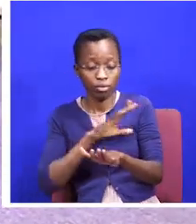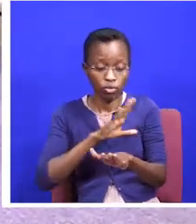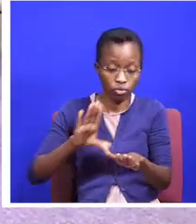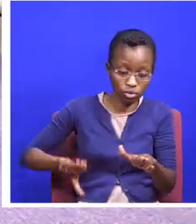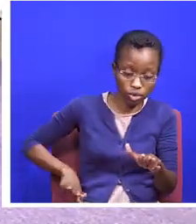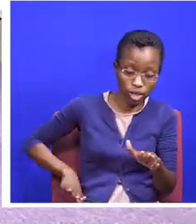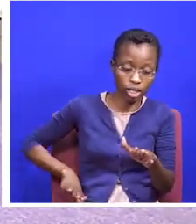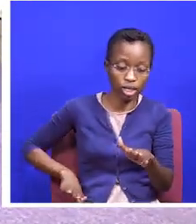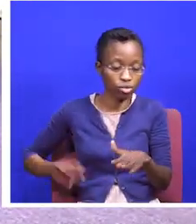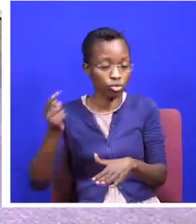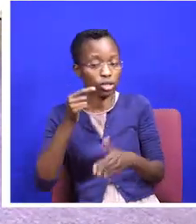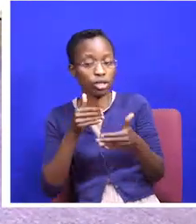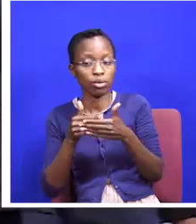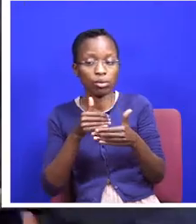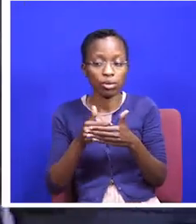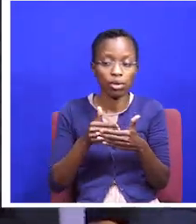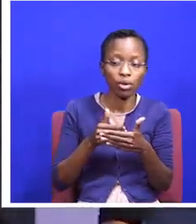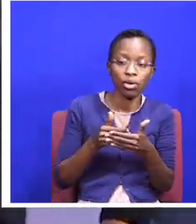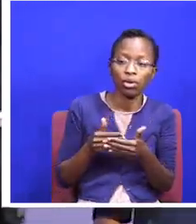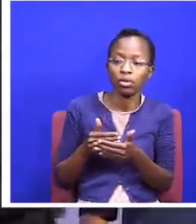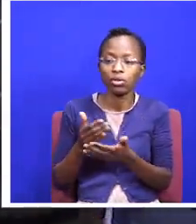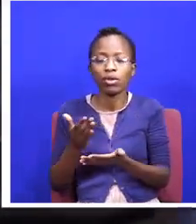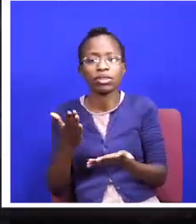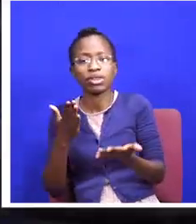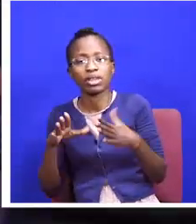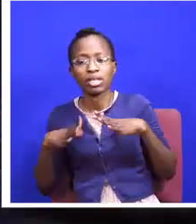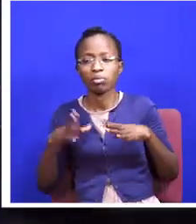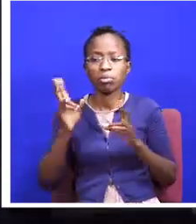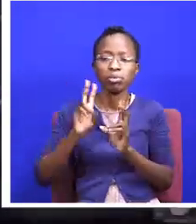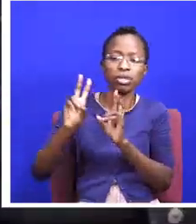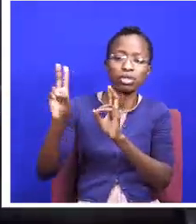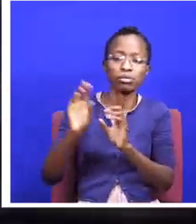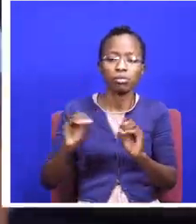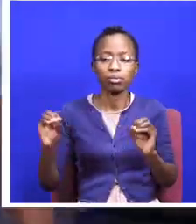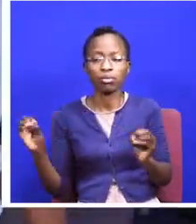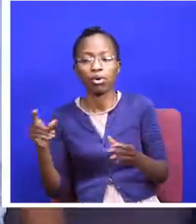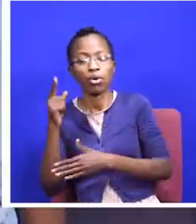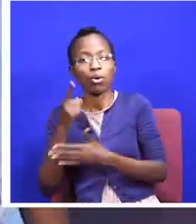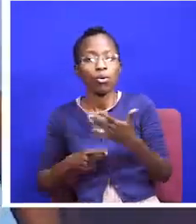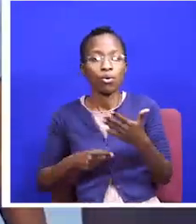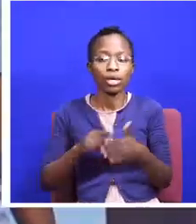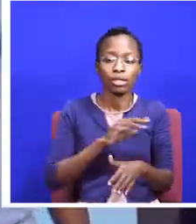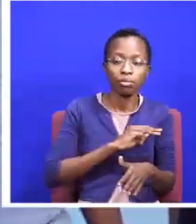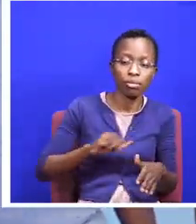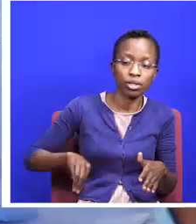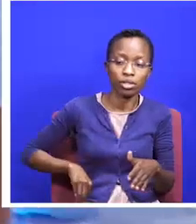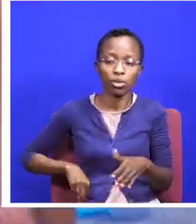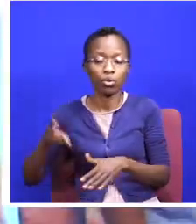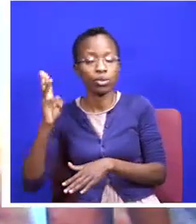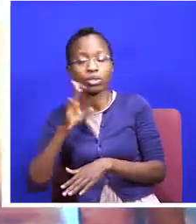of Christ was near. Through the people couldn't see